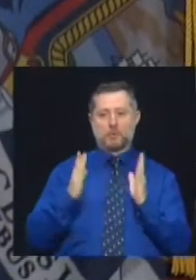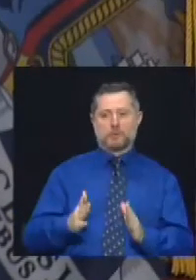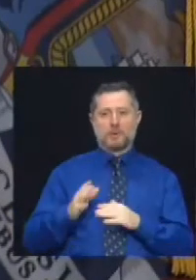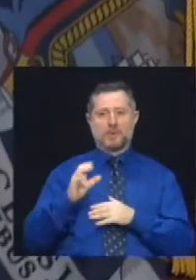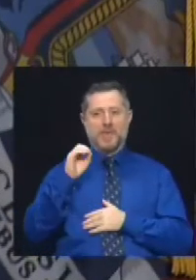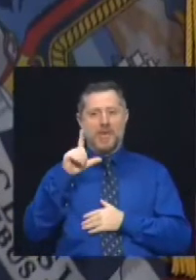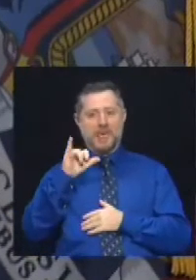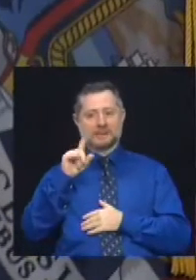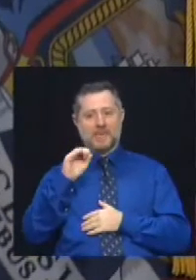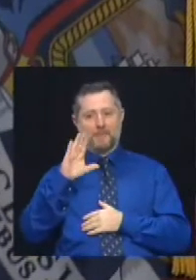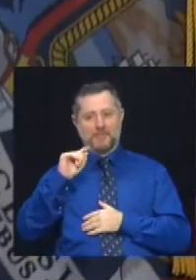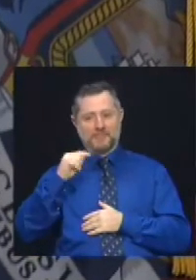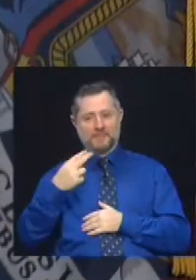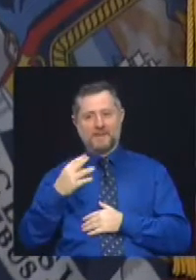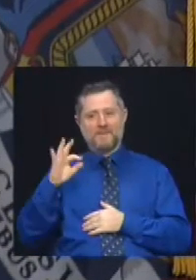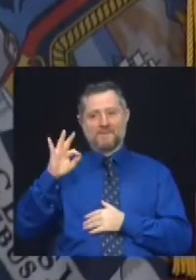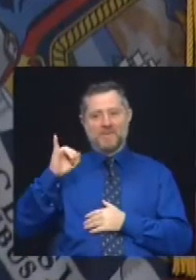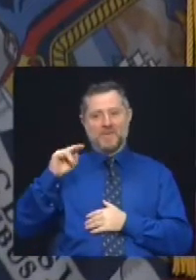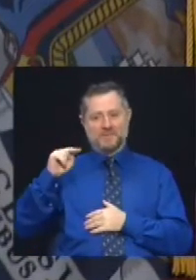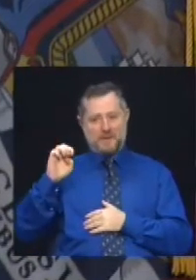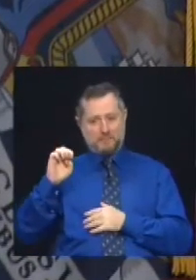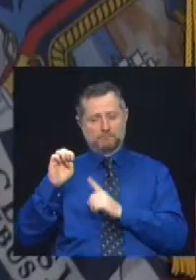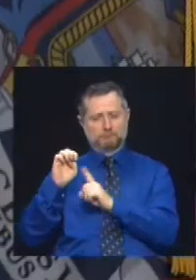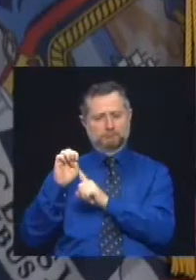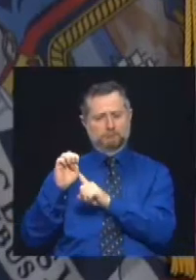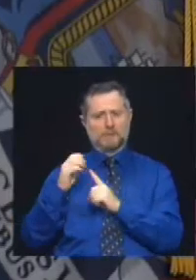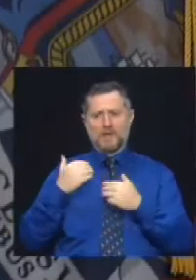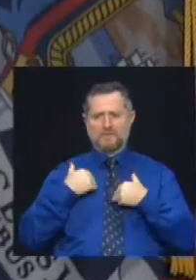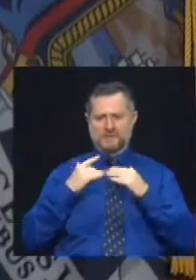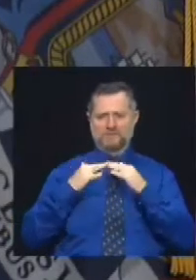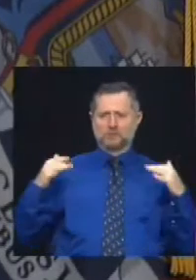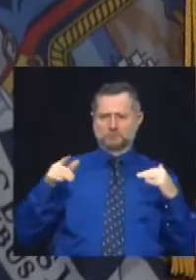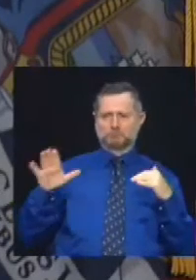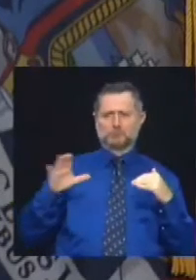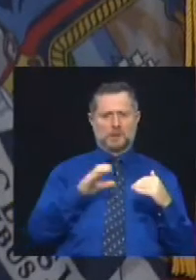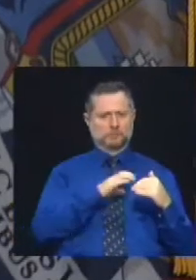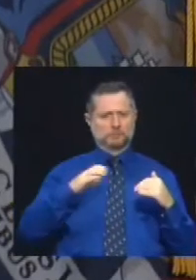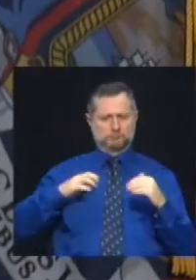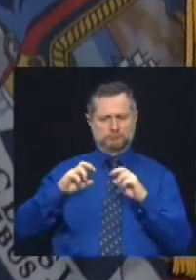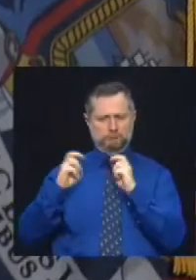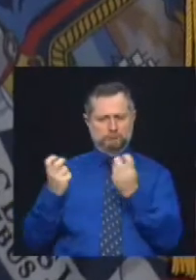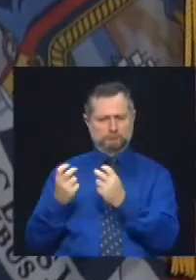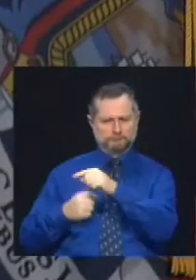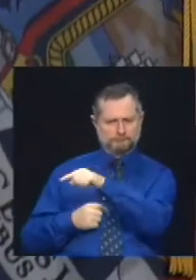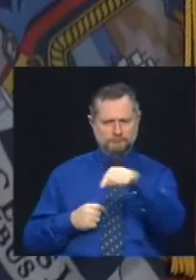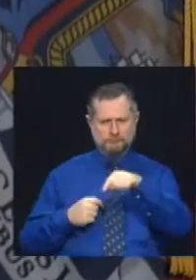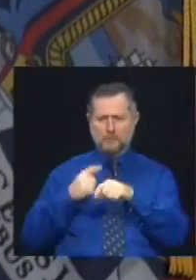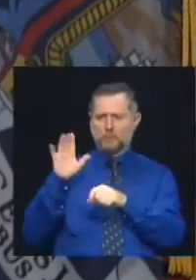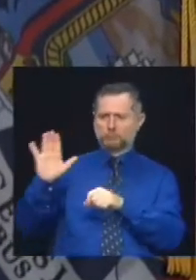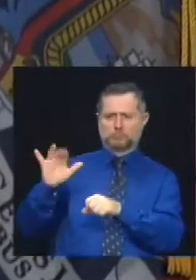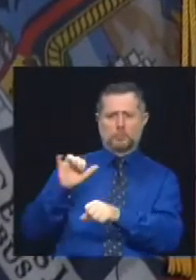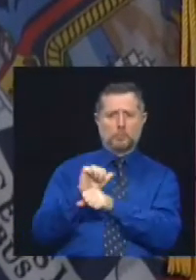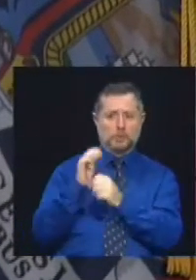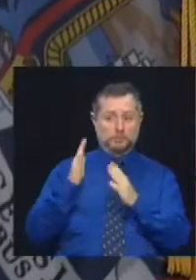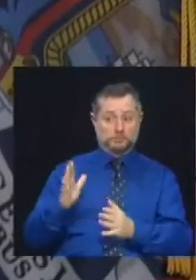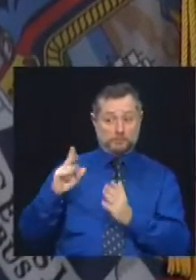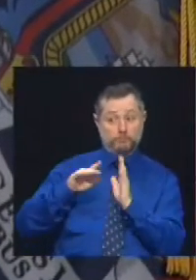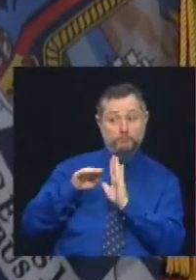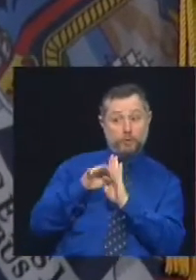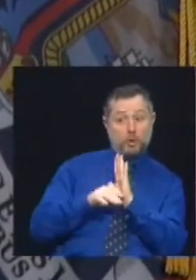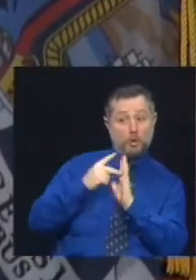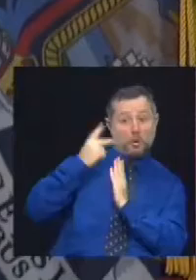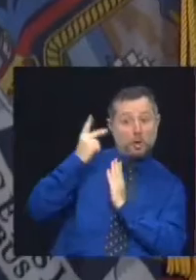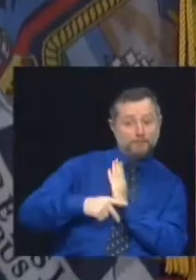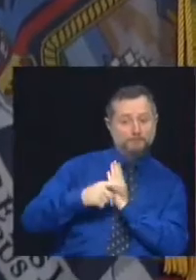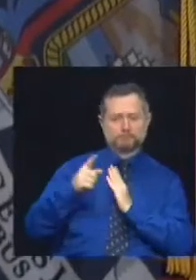diverse cabinet, and that is going to be a high priority. With respect to the excluded worker program, I'm going to go at that with the same intensity that I am with this rental